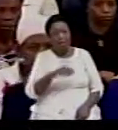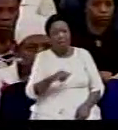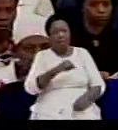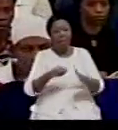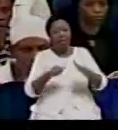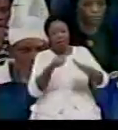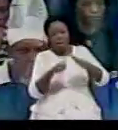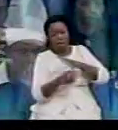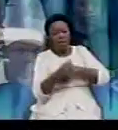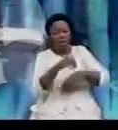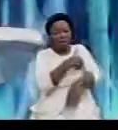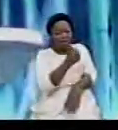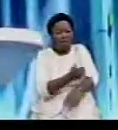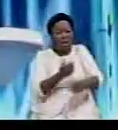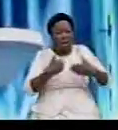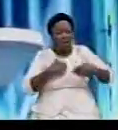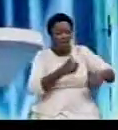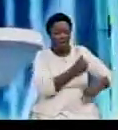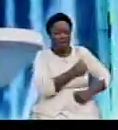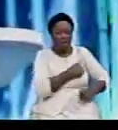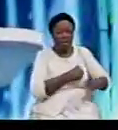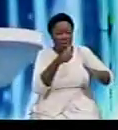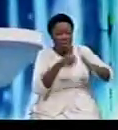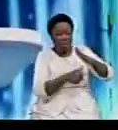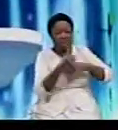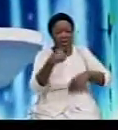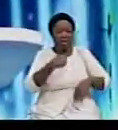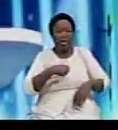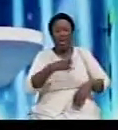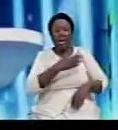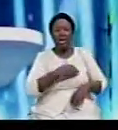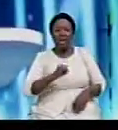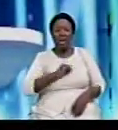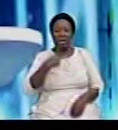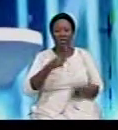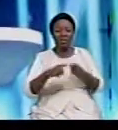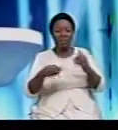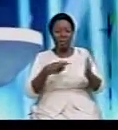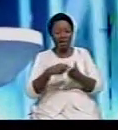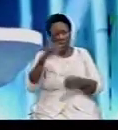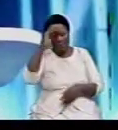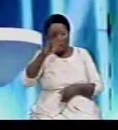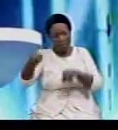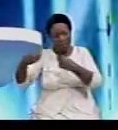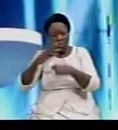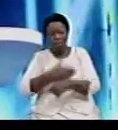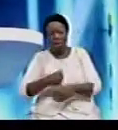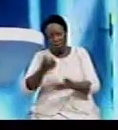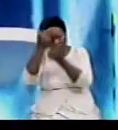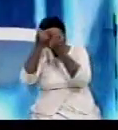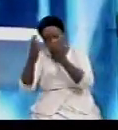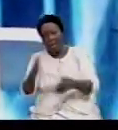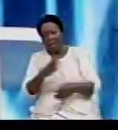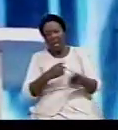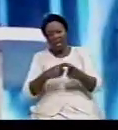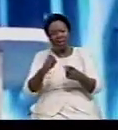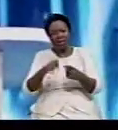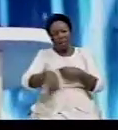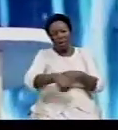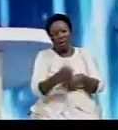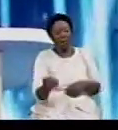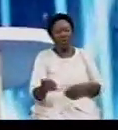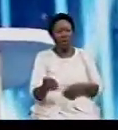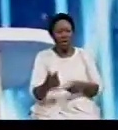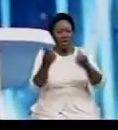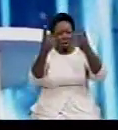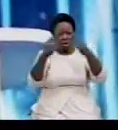soldiers under me. And I say to this man, go, and he goeth, and to another, come,